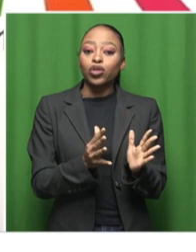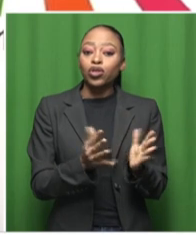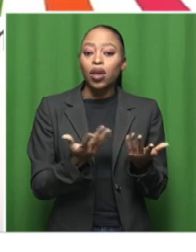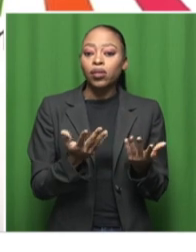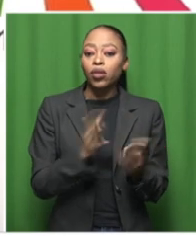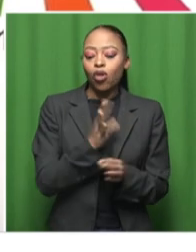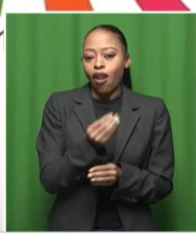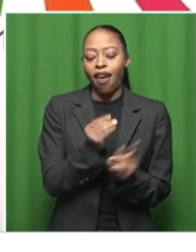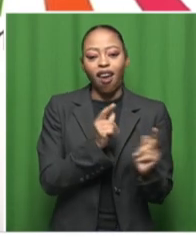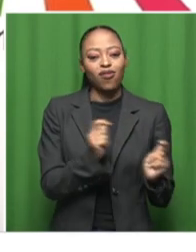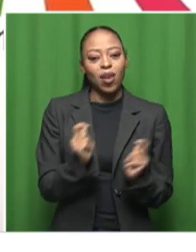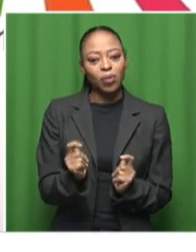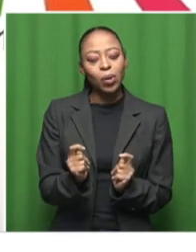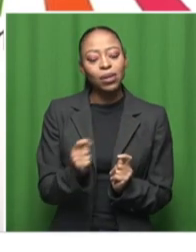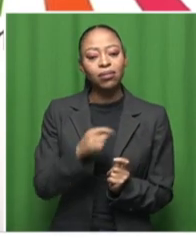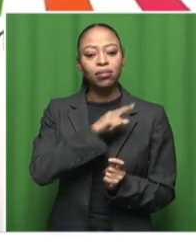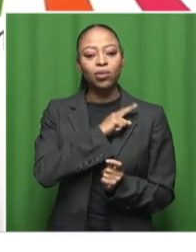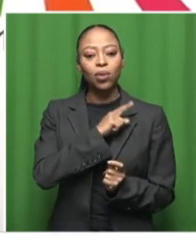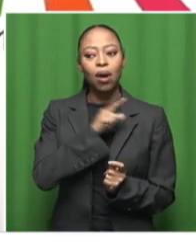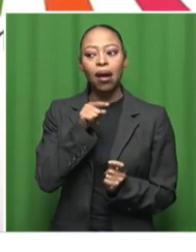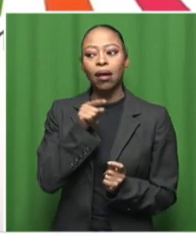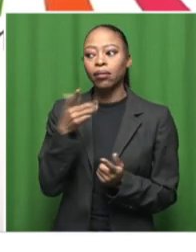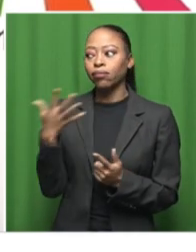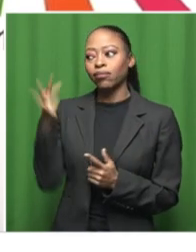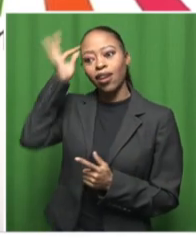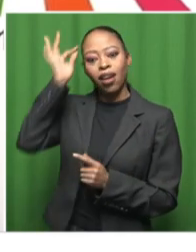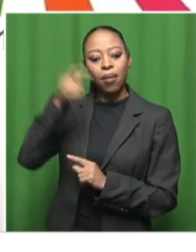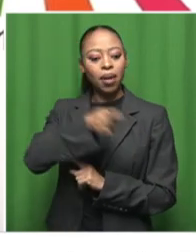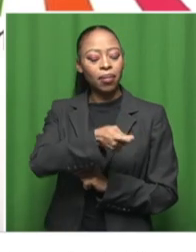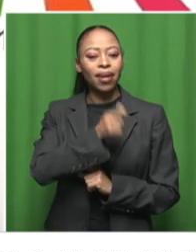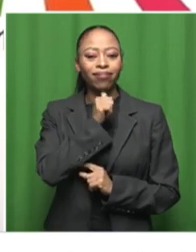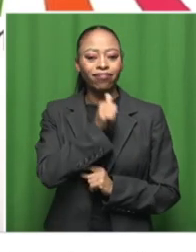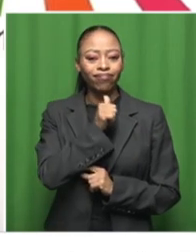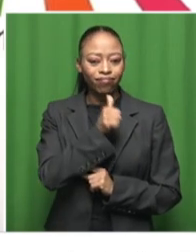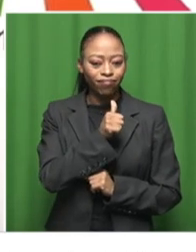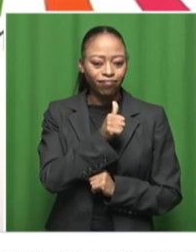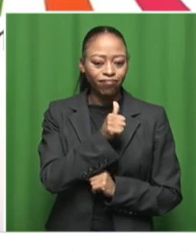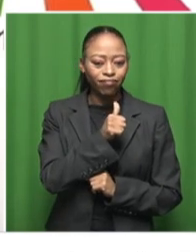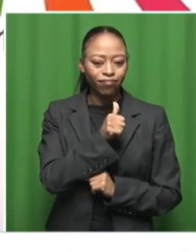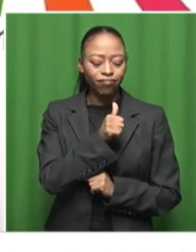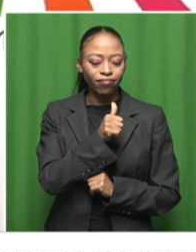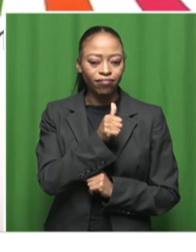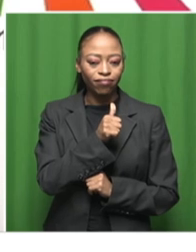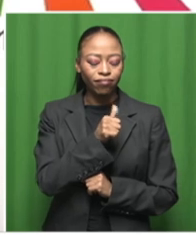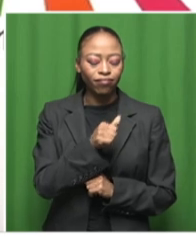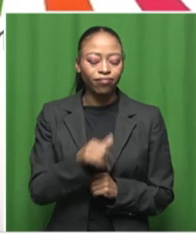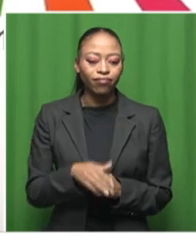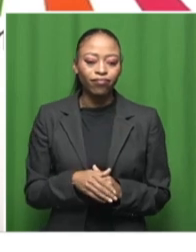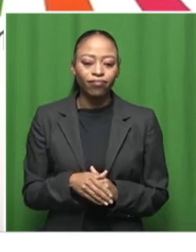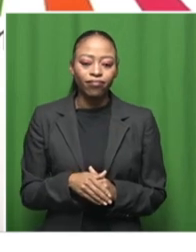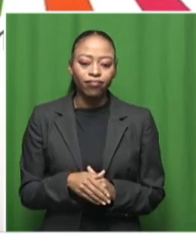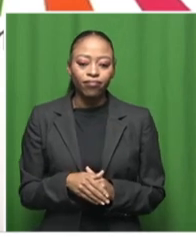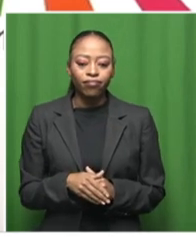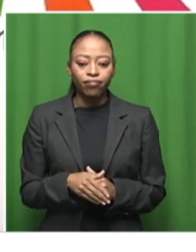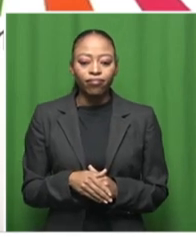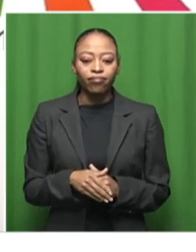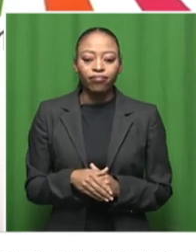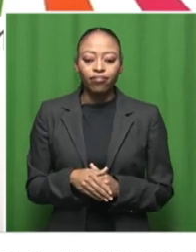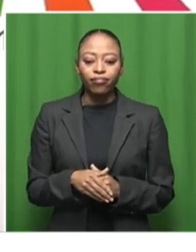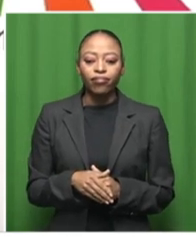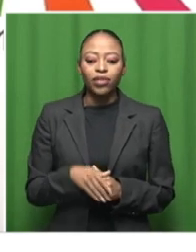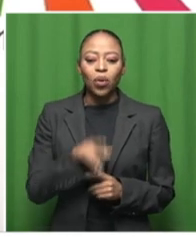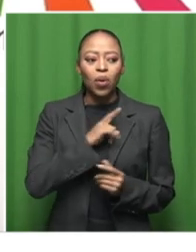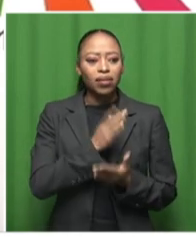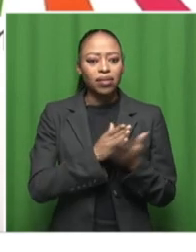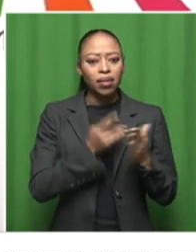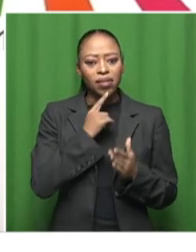with transport because service providers allegedly reported that they did not have diesel.